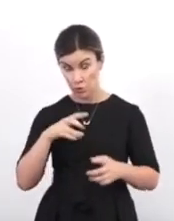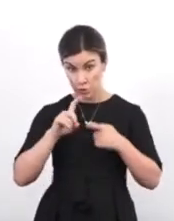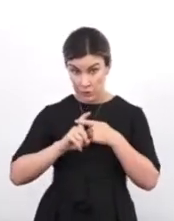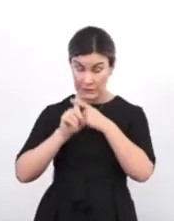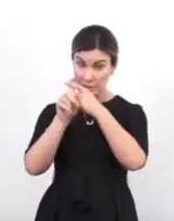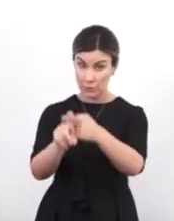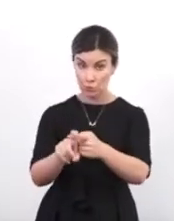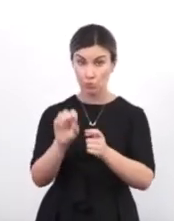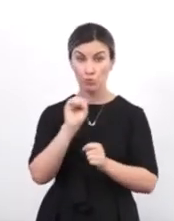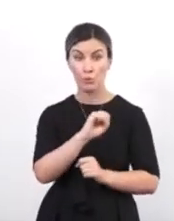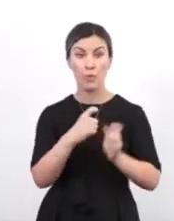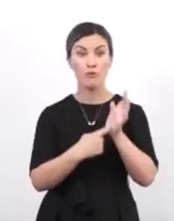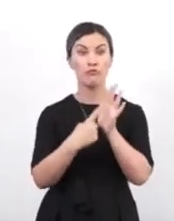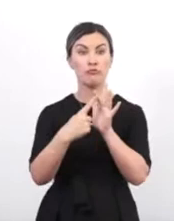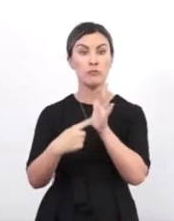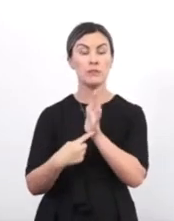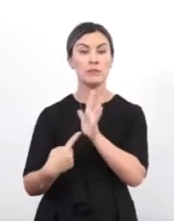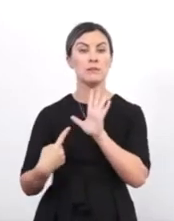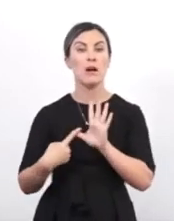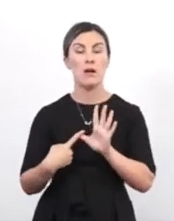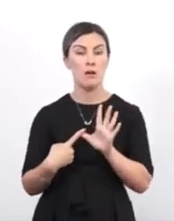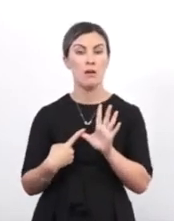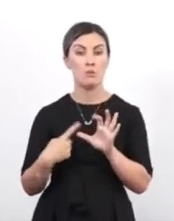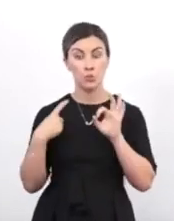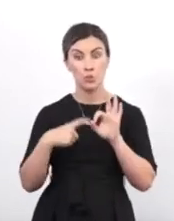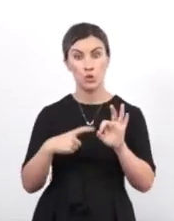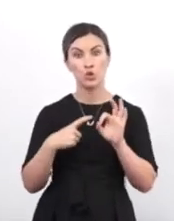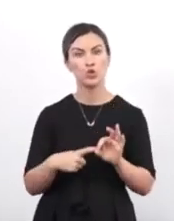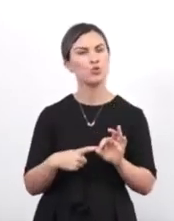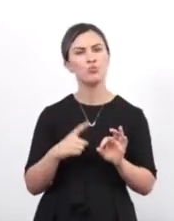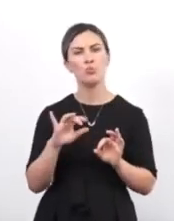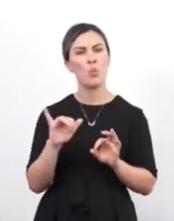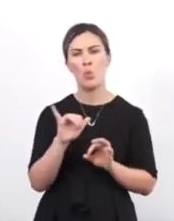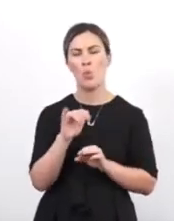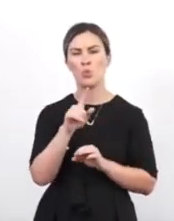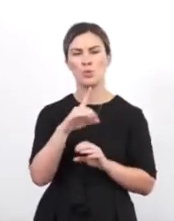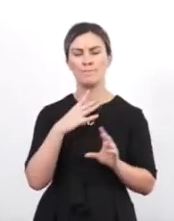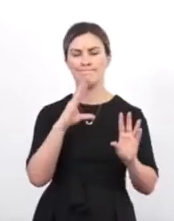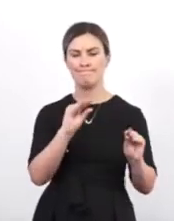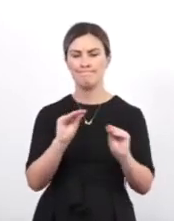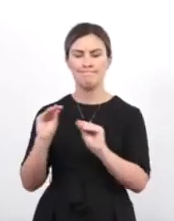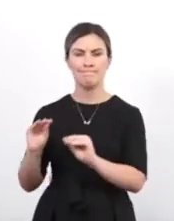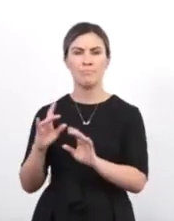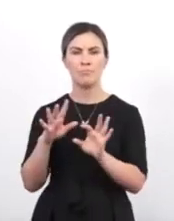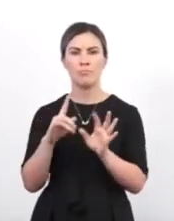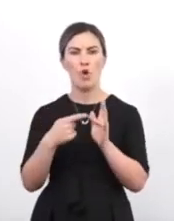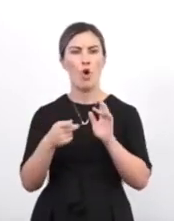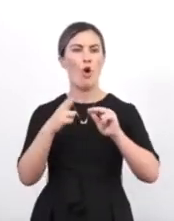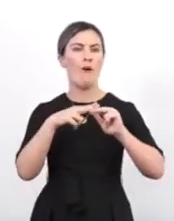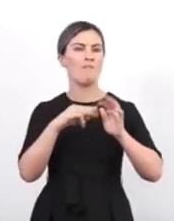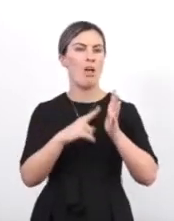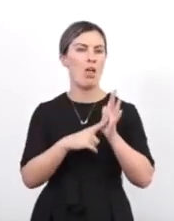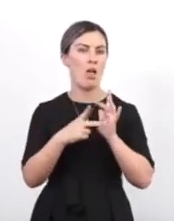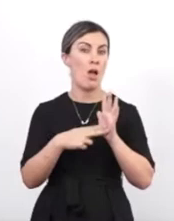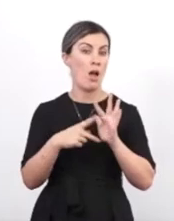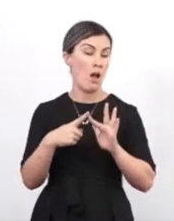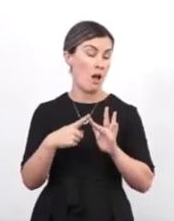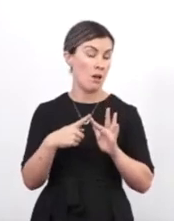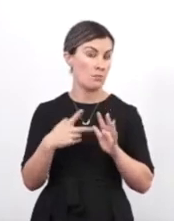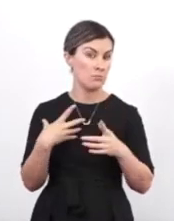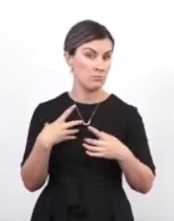with Rita's questions or whether you'd like to take them offline as previously